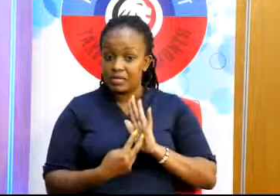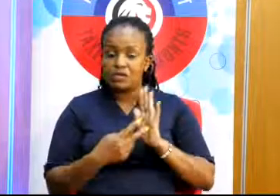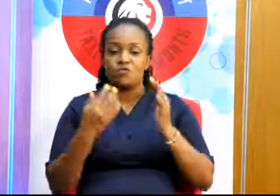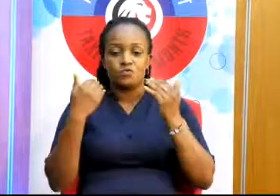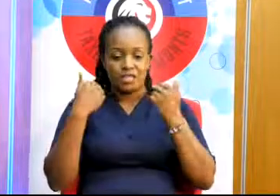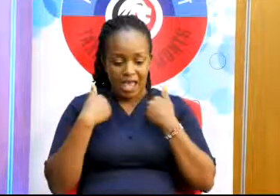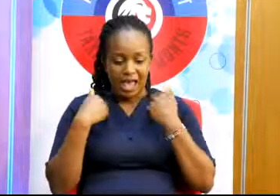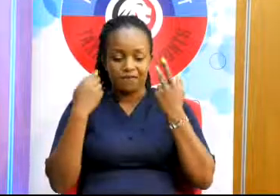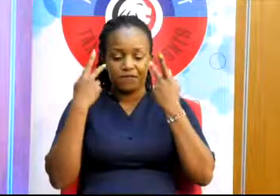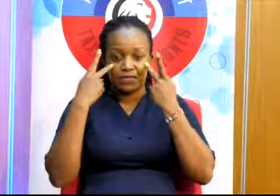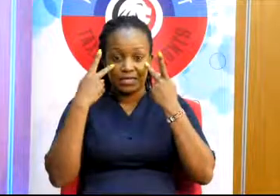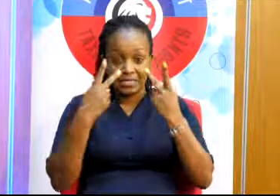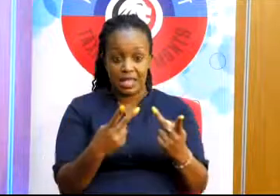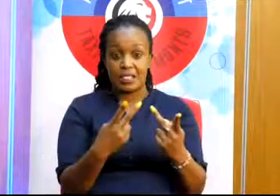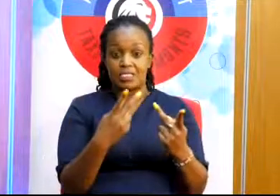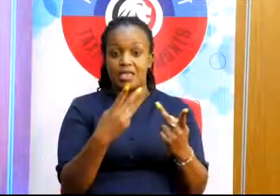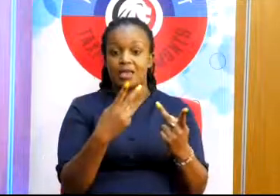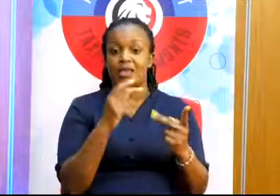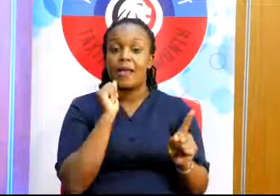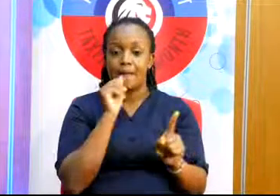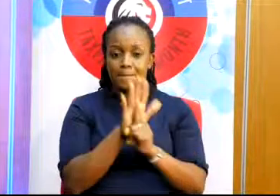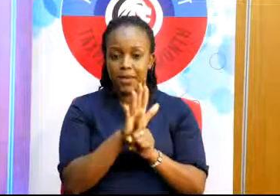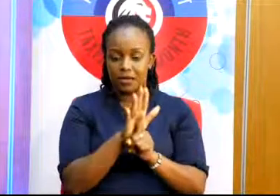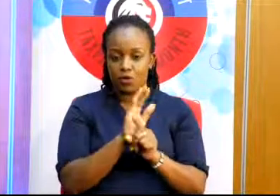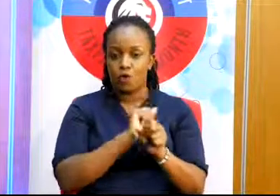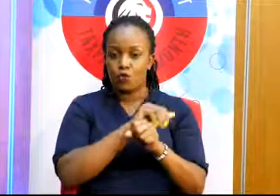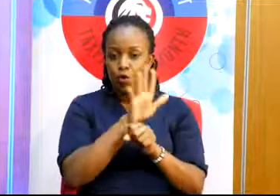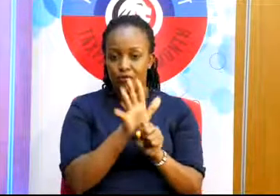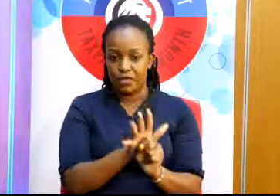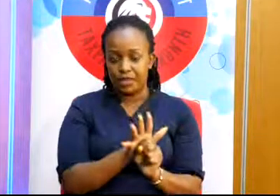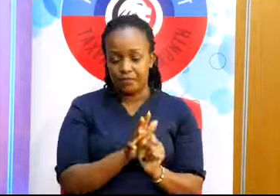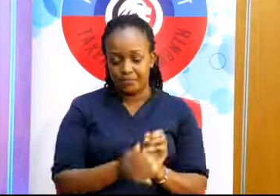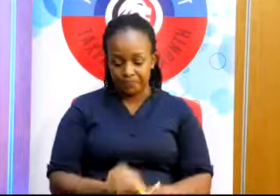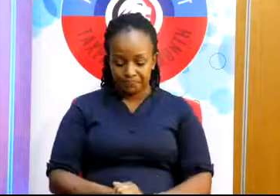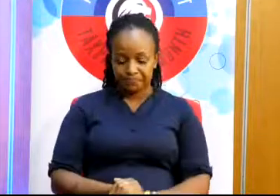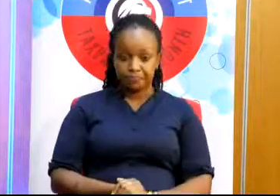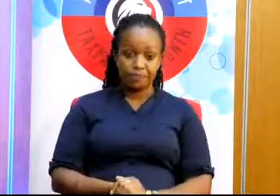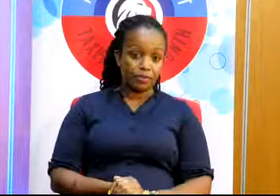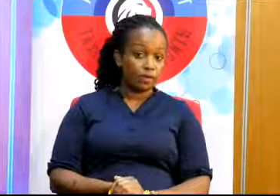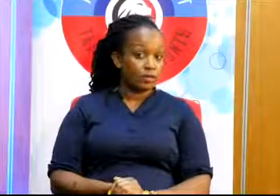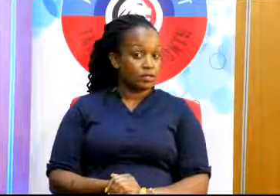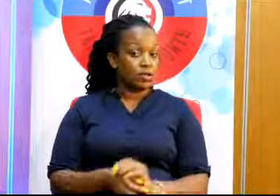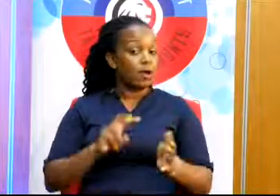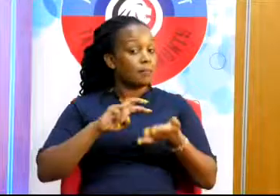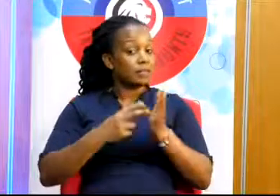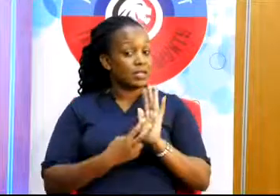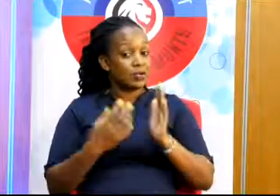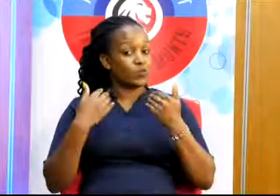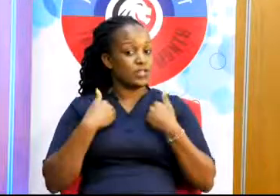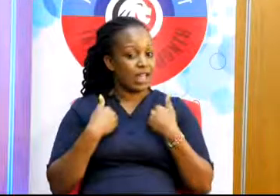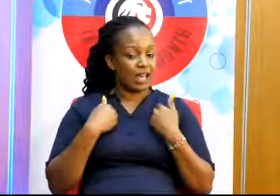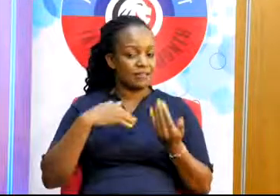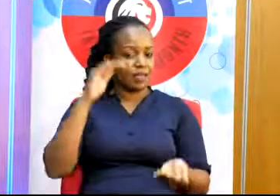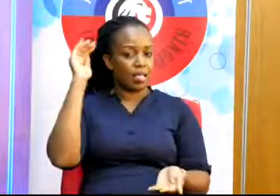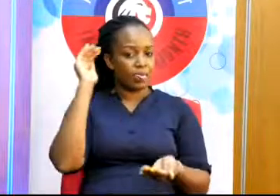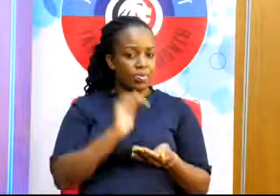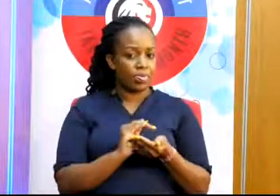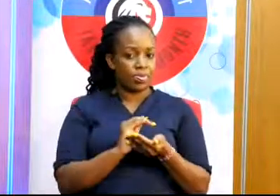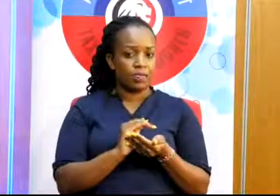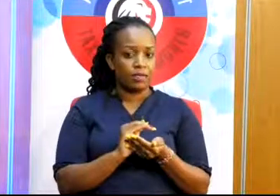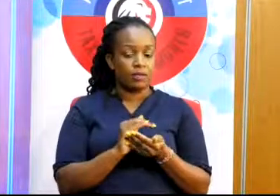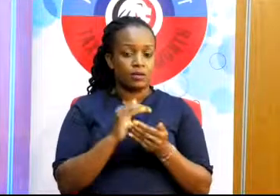of COVID-19. So the impact is that we have a deficit that we are looking at, and I believe